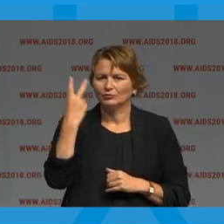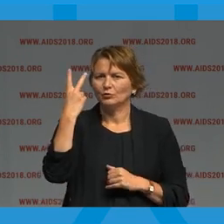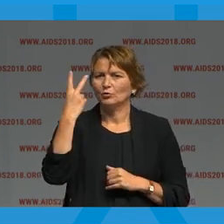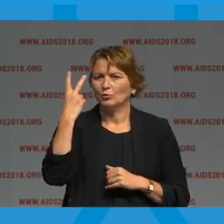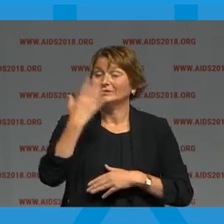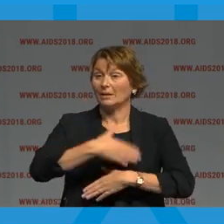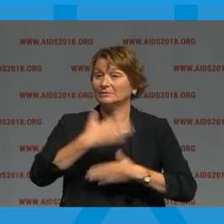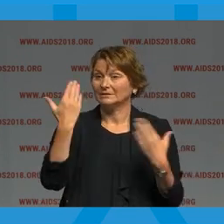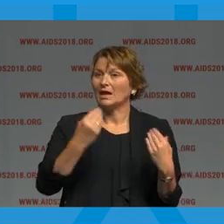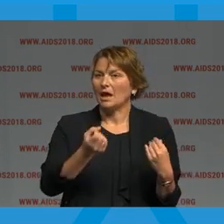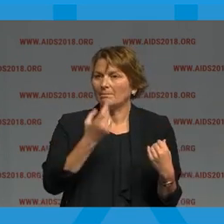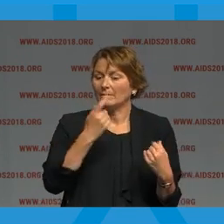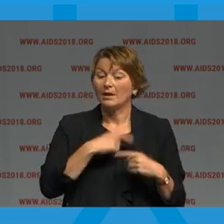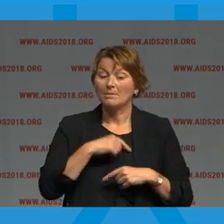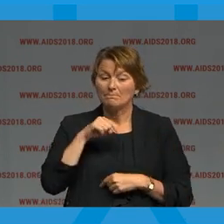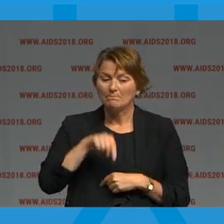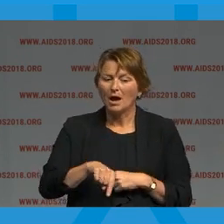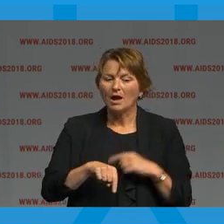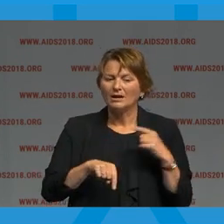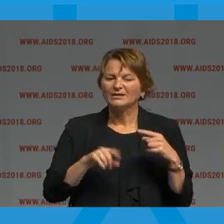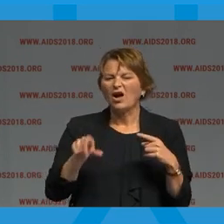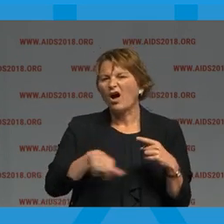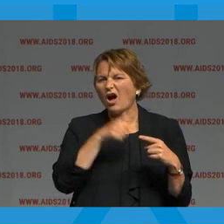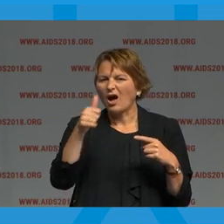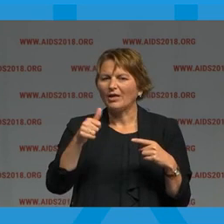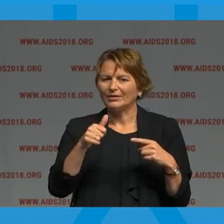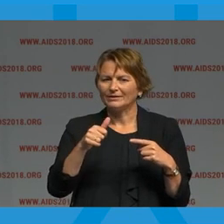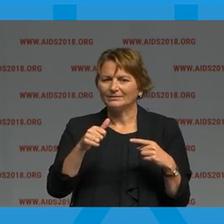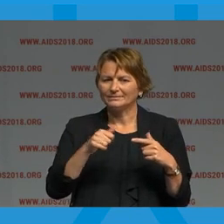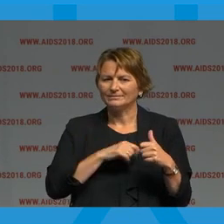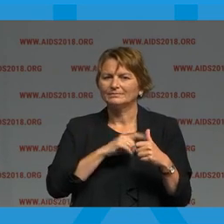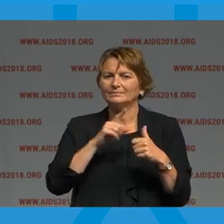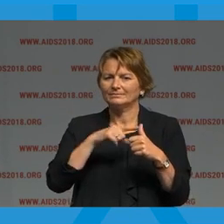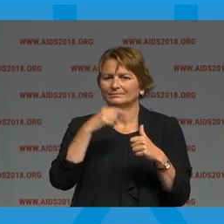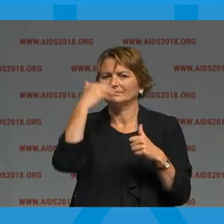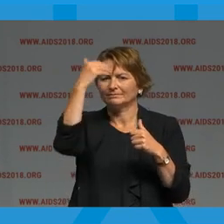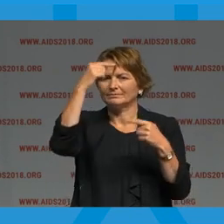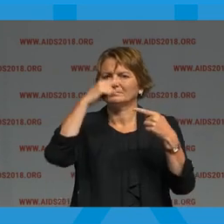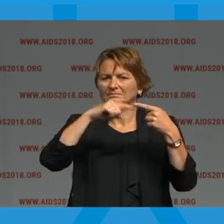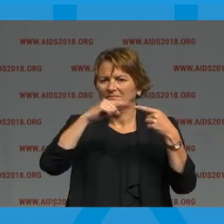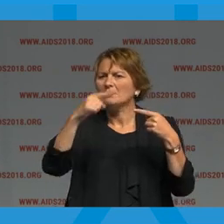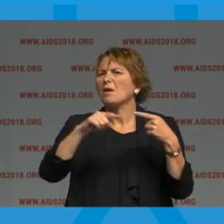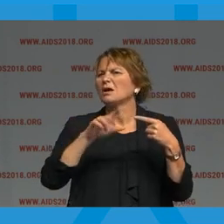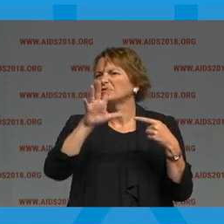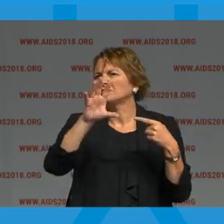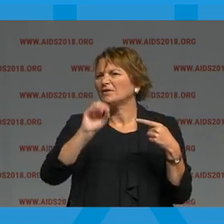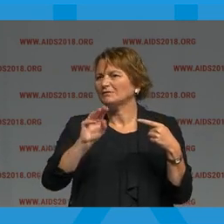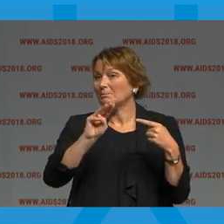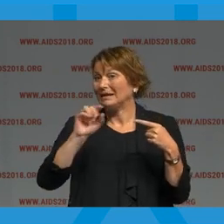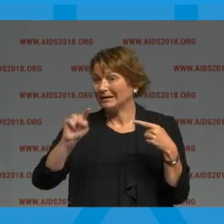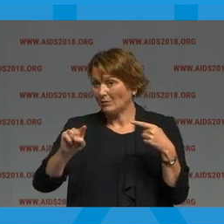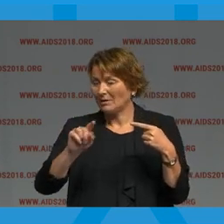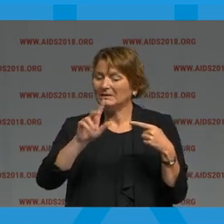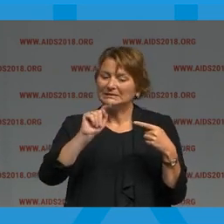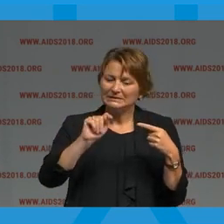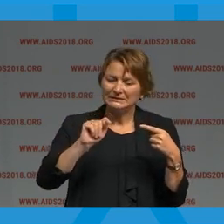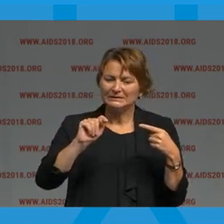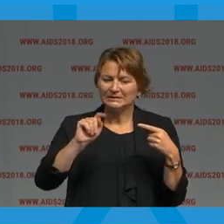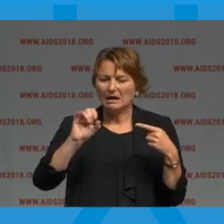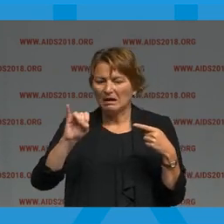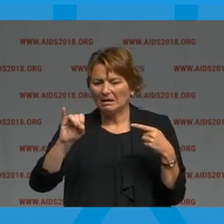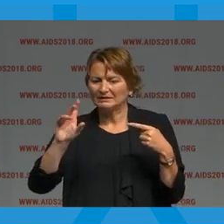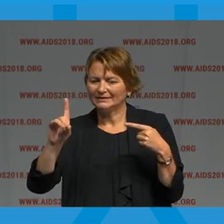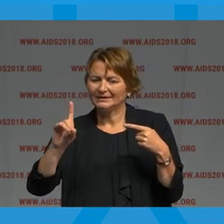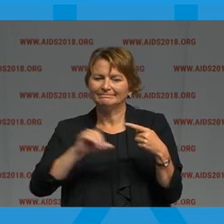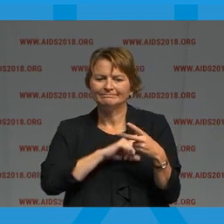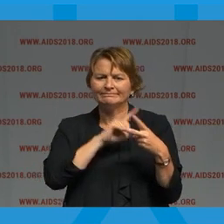Dolutegravir can be used, but you need to duplicate the dose. You need to use rifampin 50 milligrams BID. Bictegravir, unfortunately, cannot be